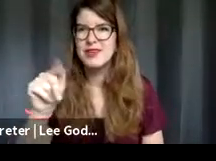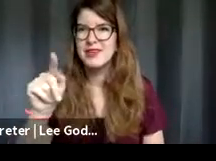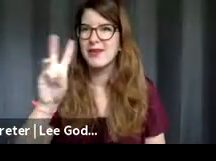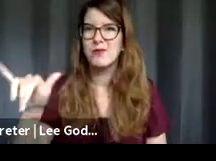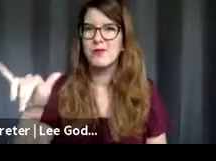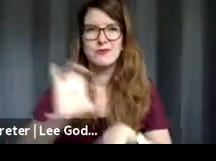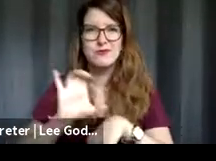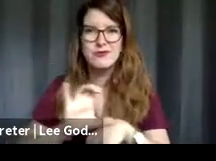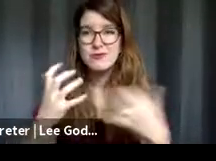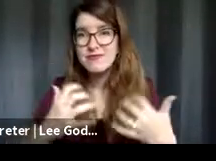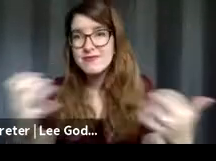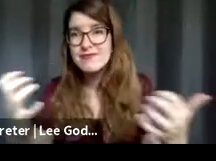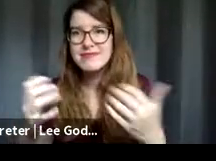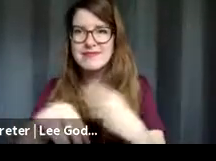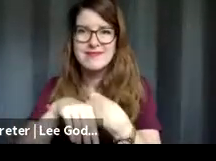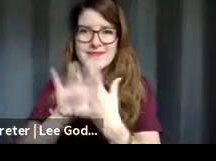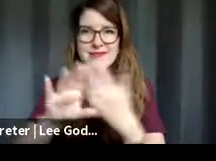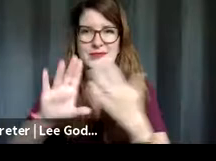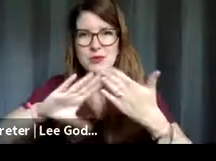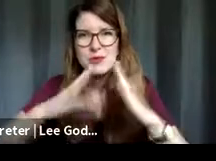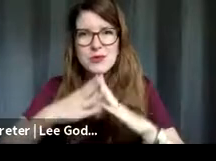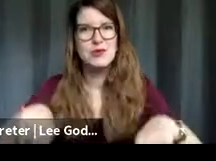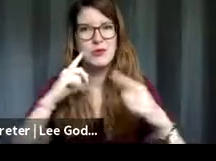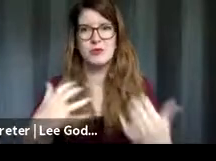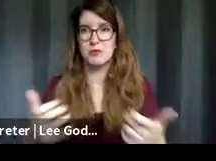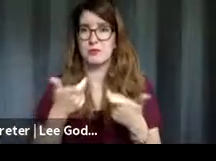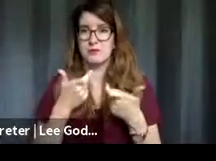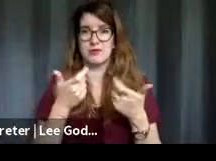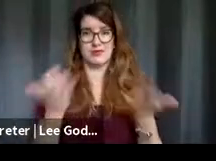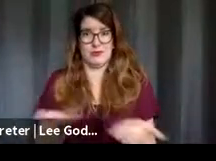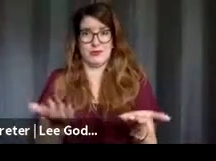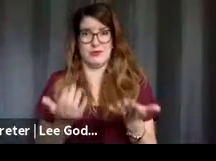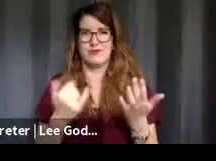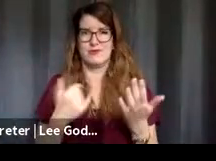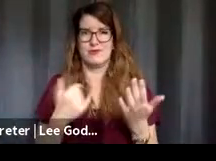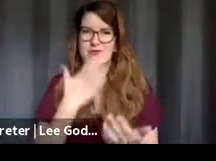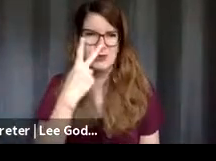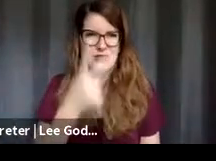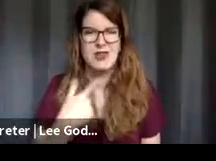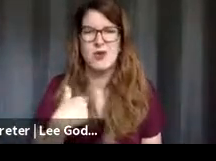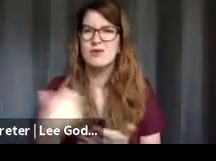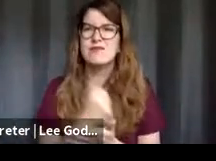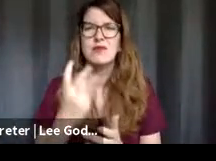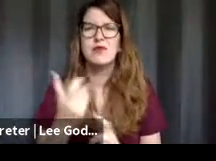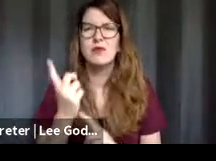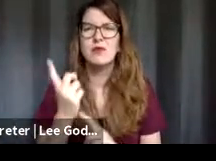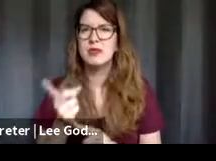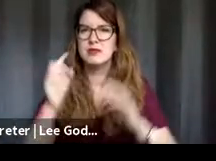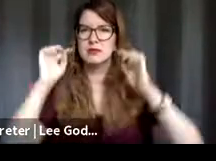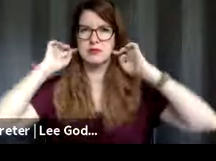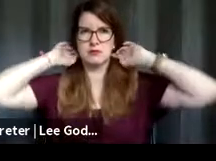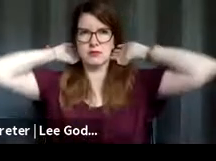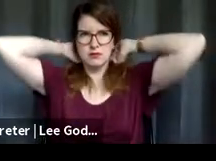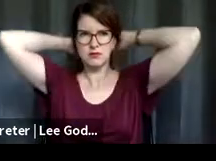online community and you guys here in the room. It's so good to see you. I wanted to take just a couple moments and